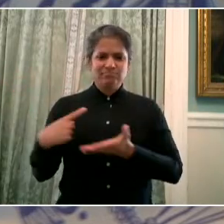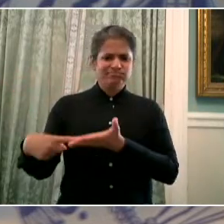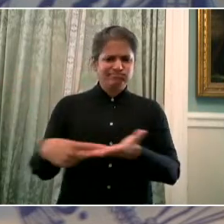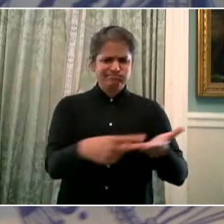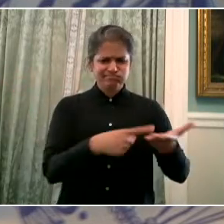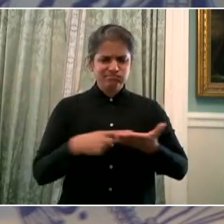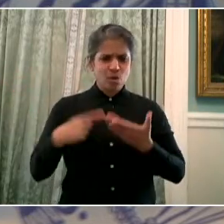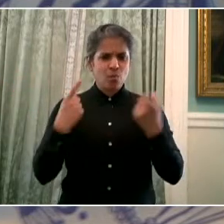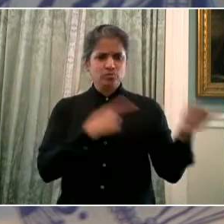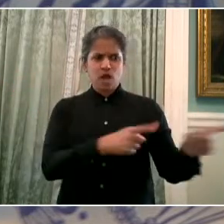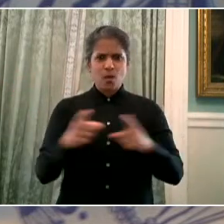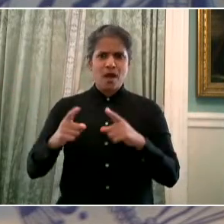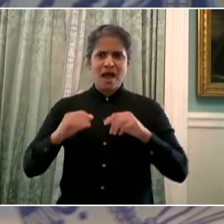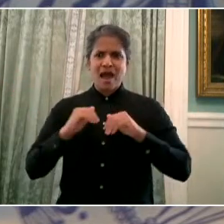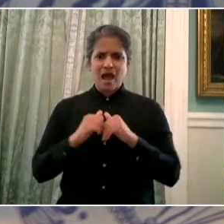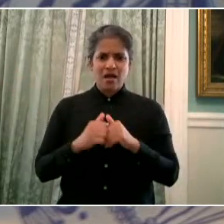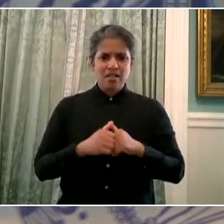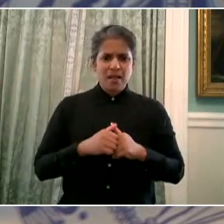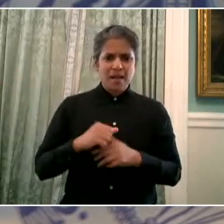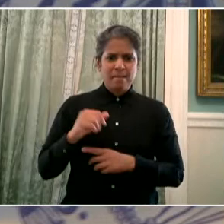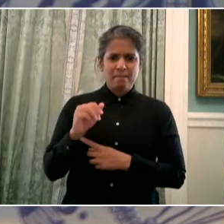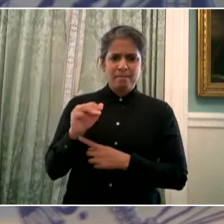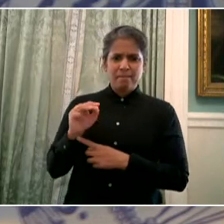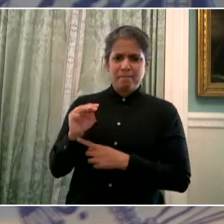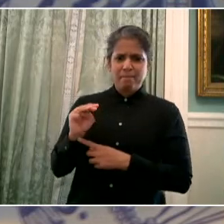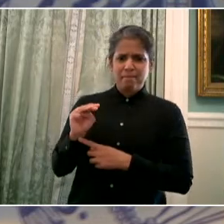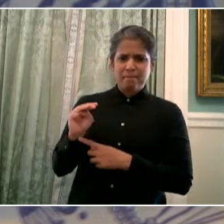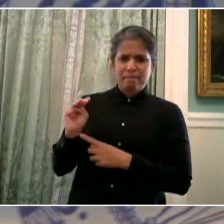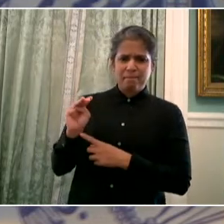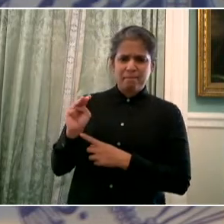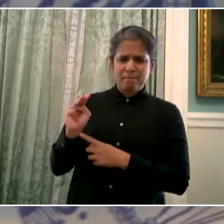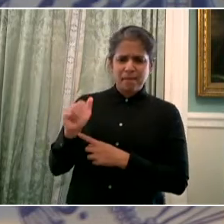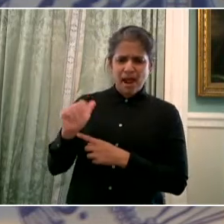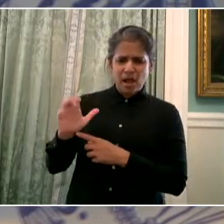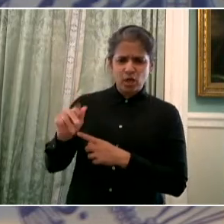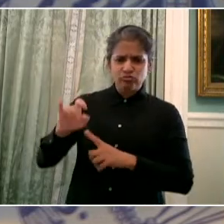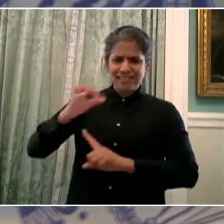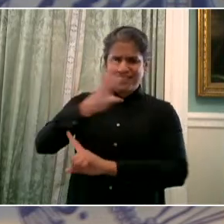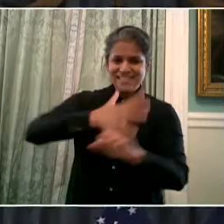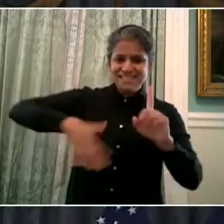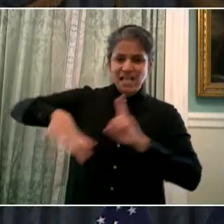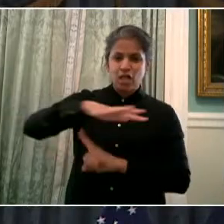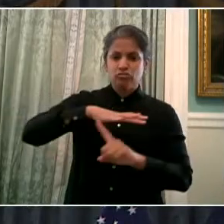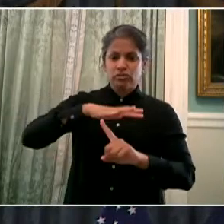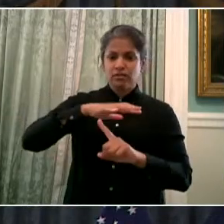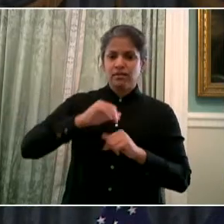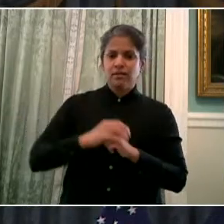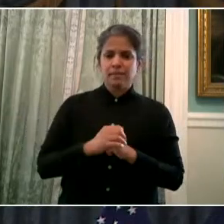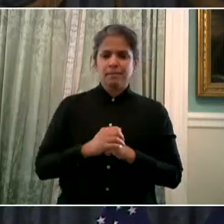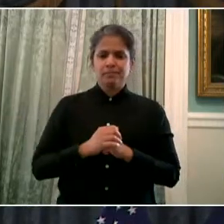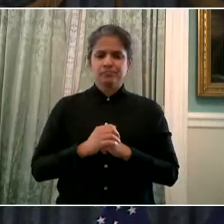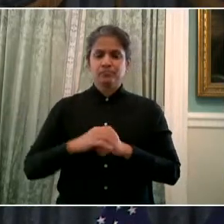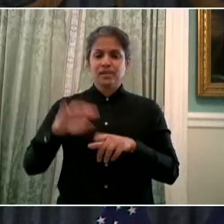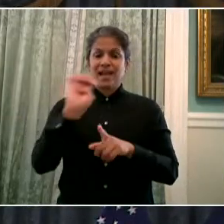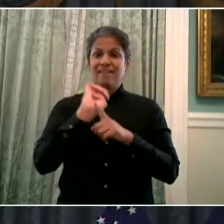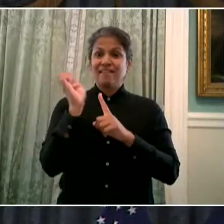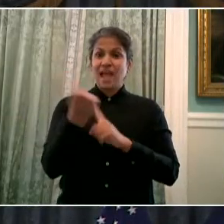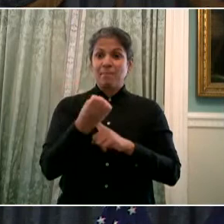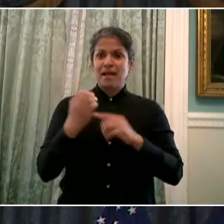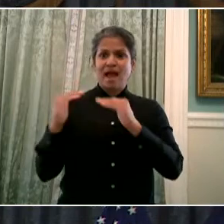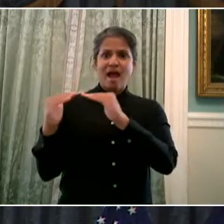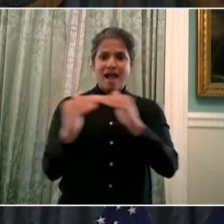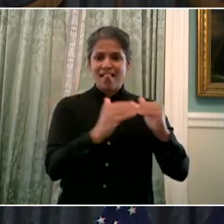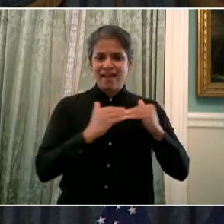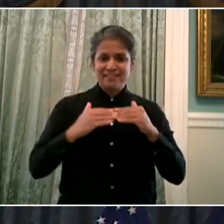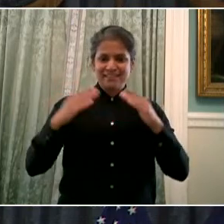Environmental Justice. And now I'd like to turn it over to the Executive Director, Cirillo. Thank you, Deputy Mayor. Good afternoon.